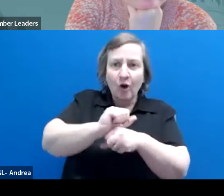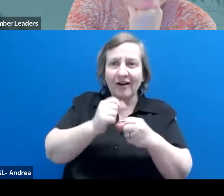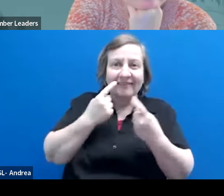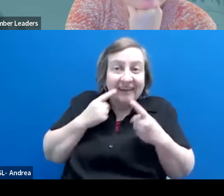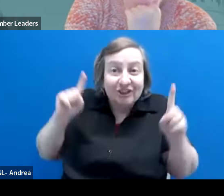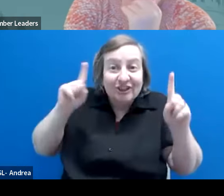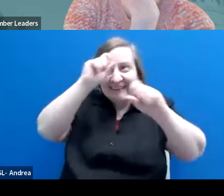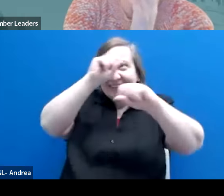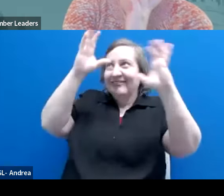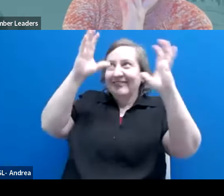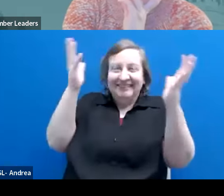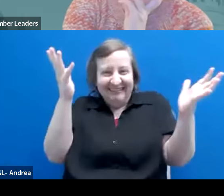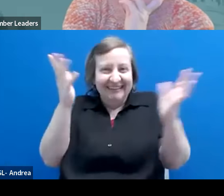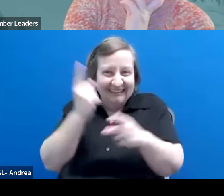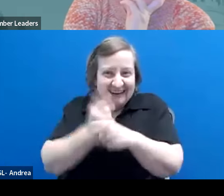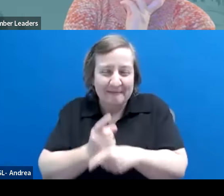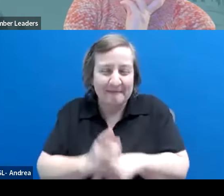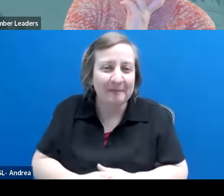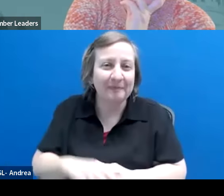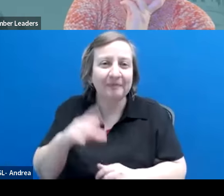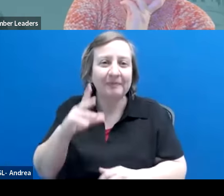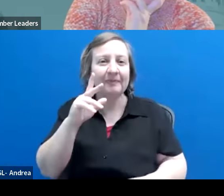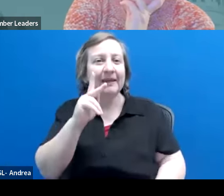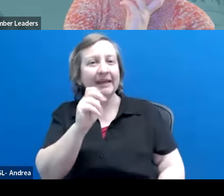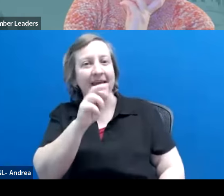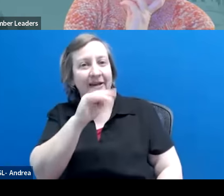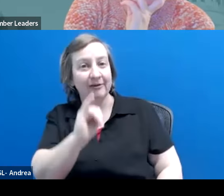vision, right? Okay, Carrie.